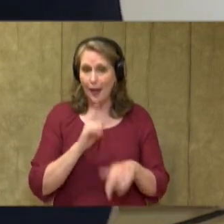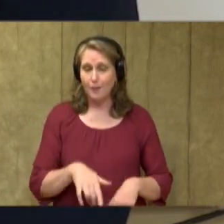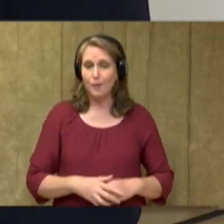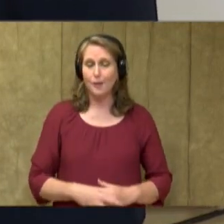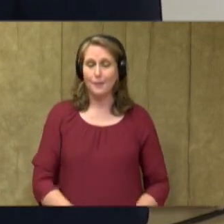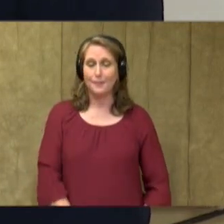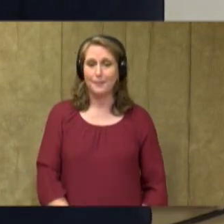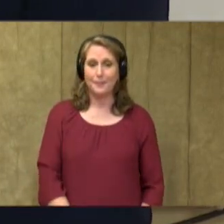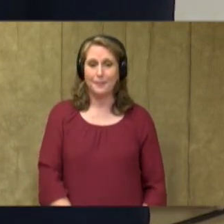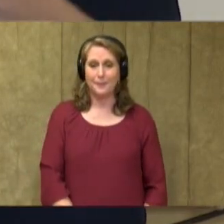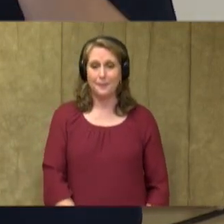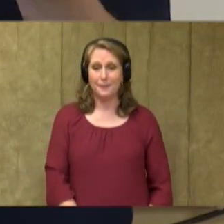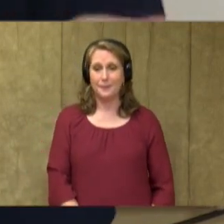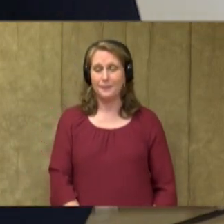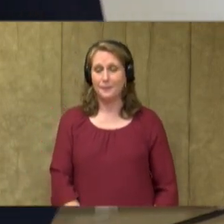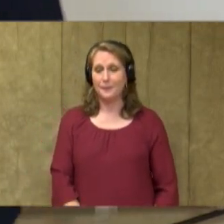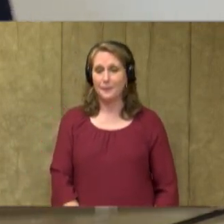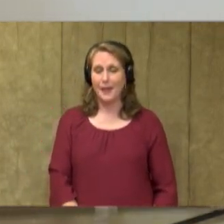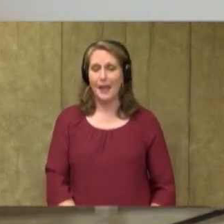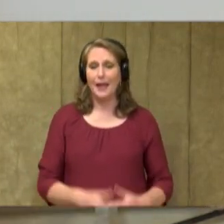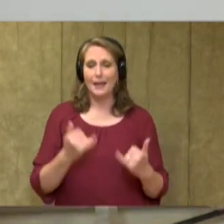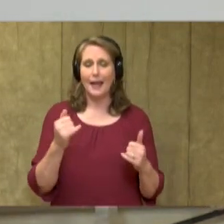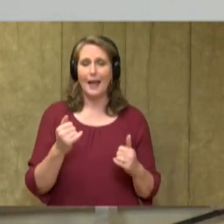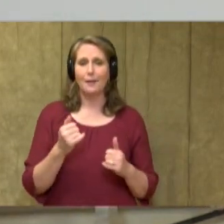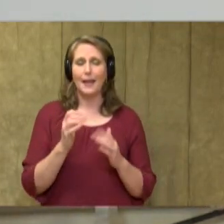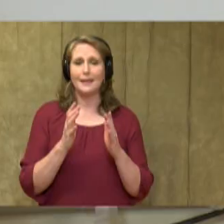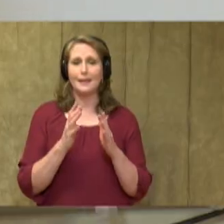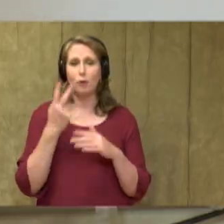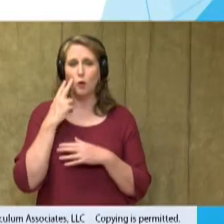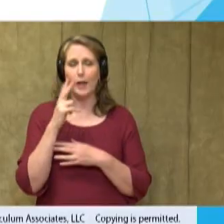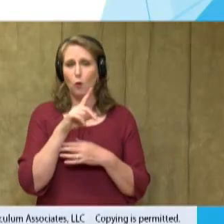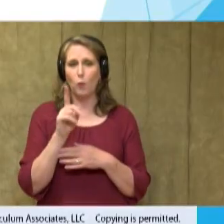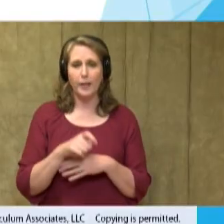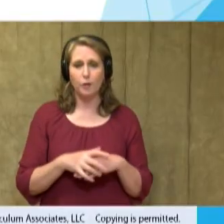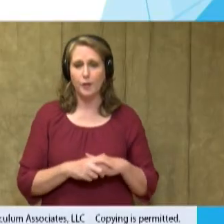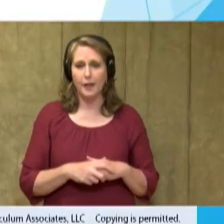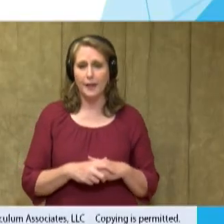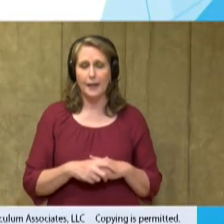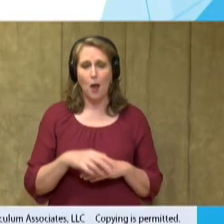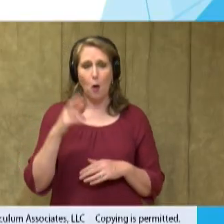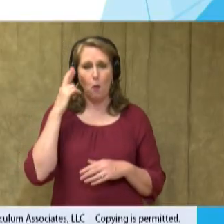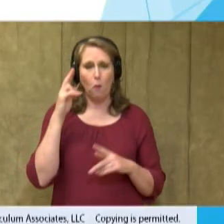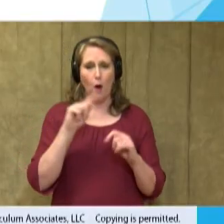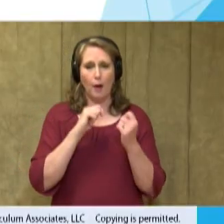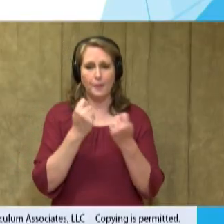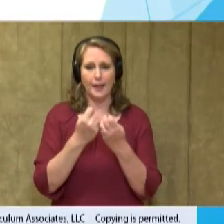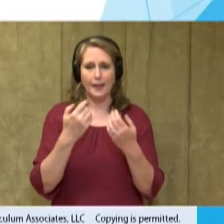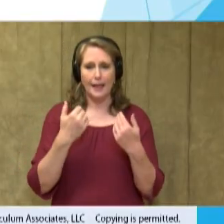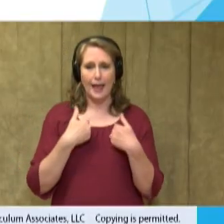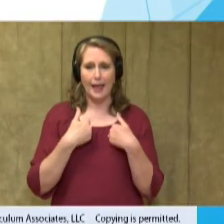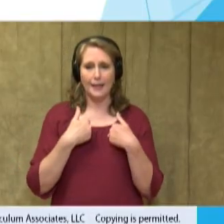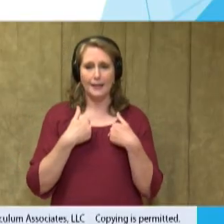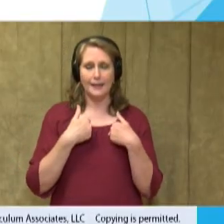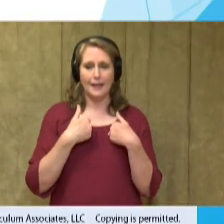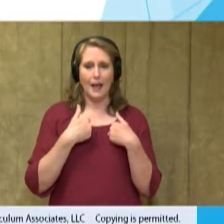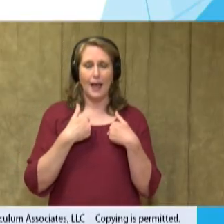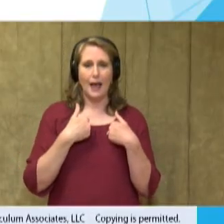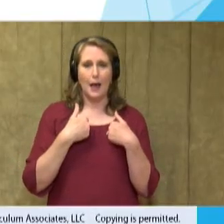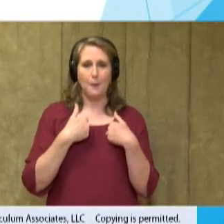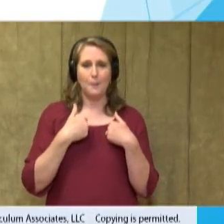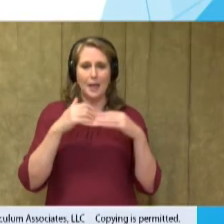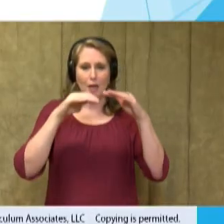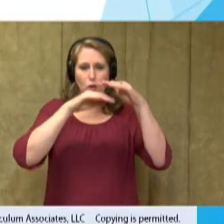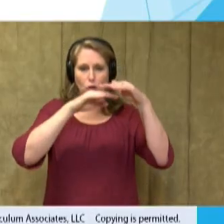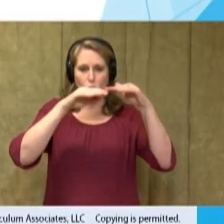answer. All right, so let's look at a problem together. Rob's team has shelves for their